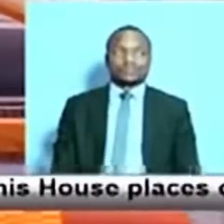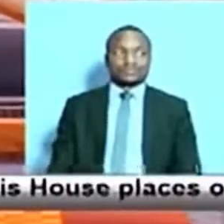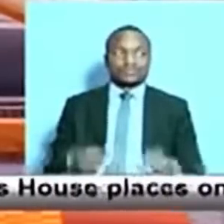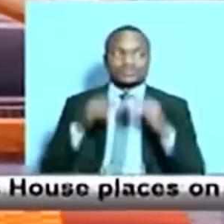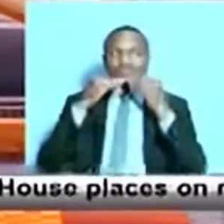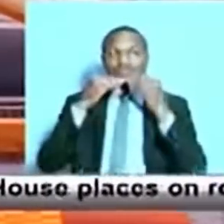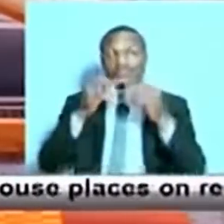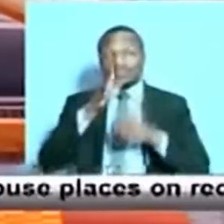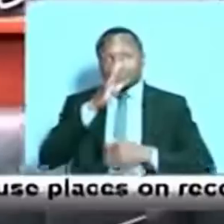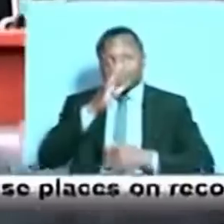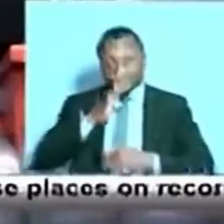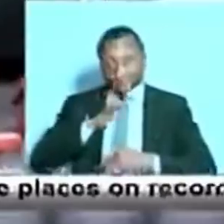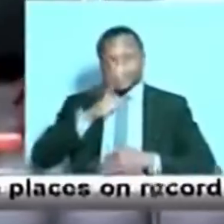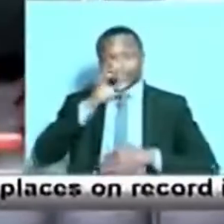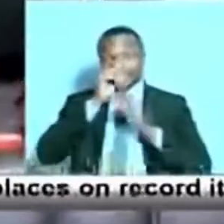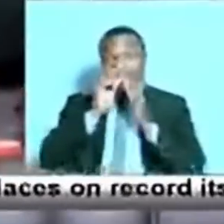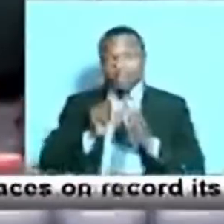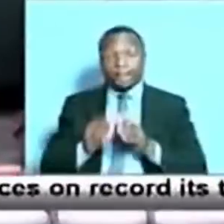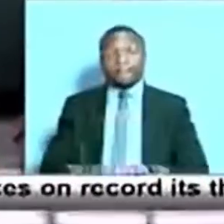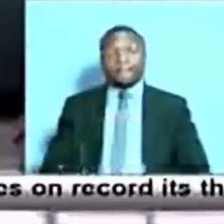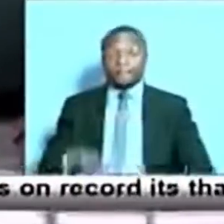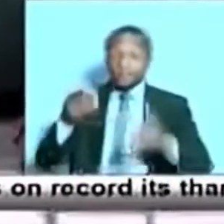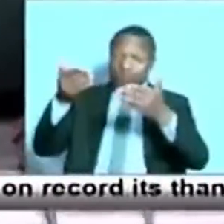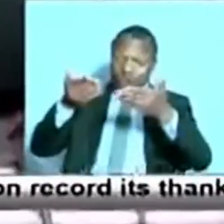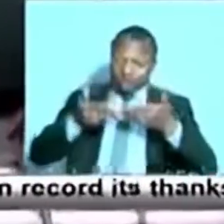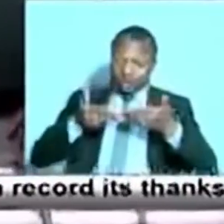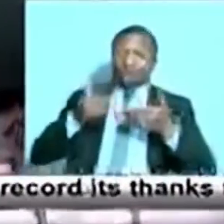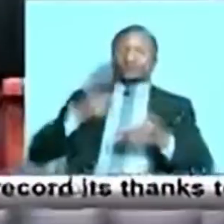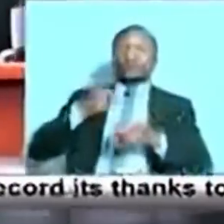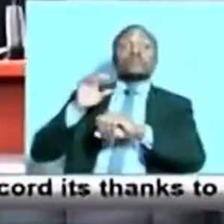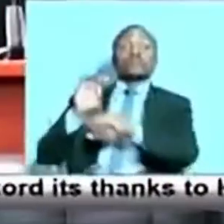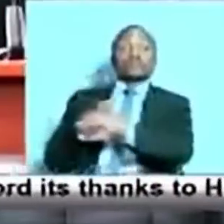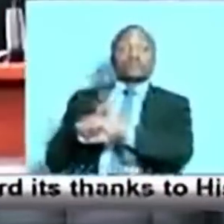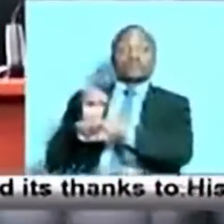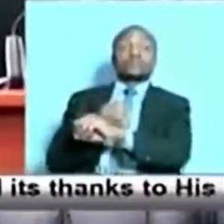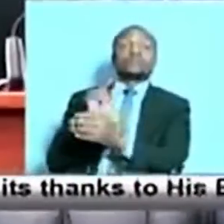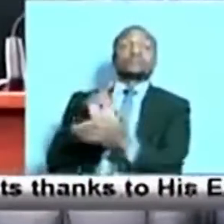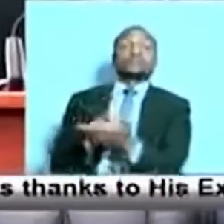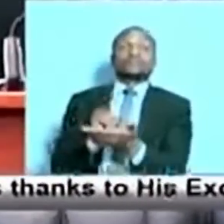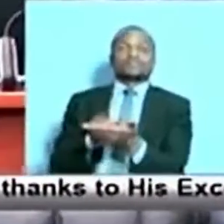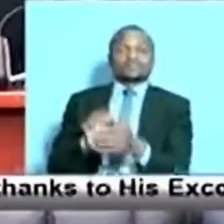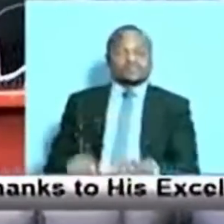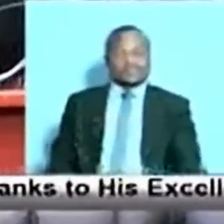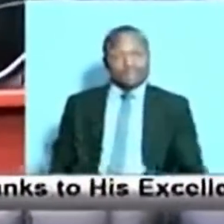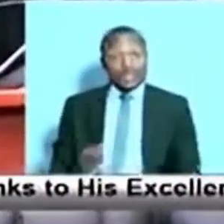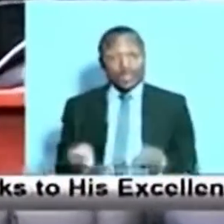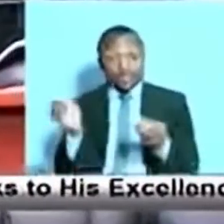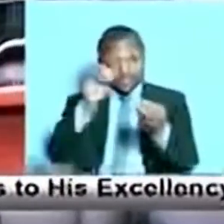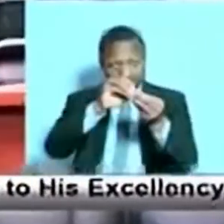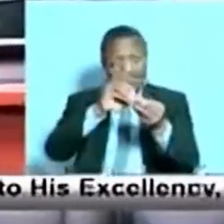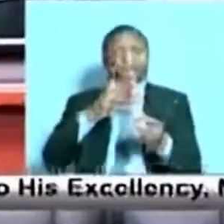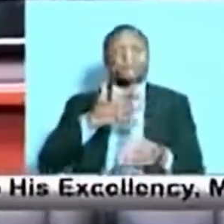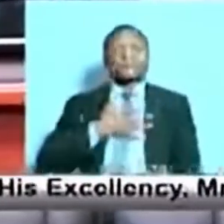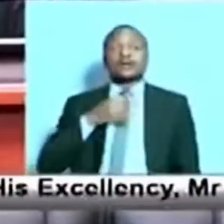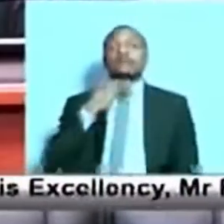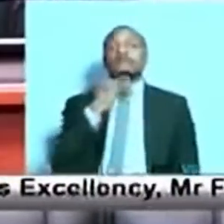Thank you, Madam Speaker, for giving me this opportunity to add my